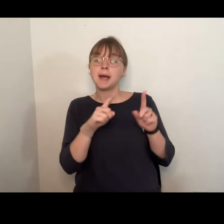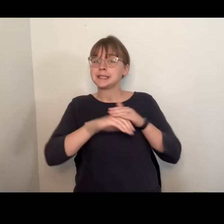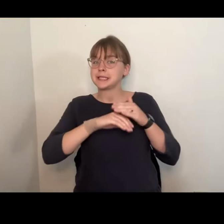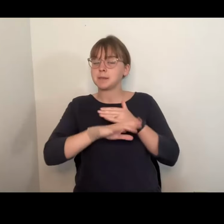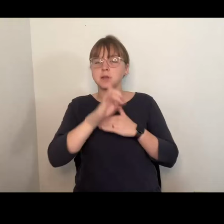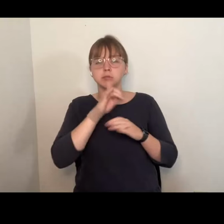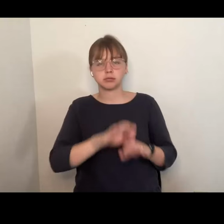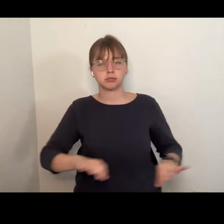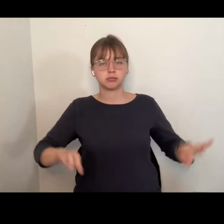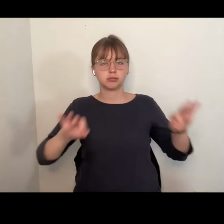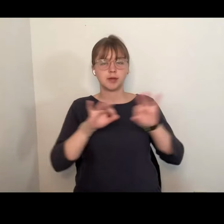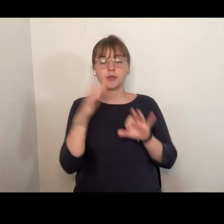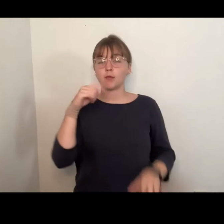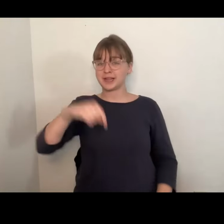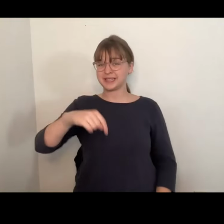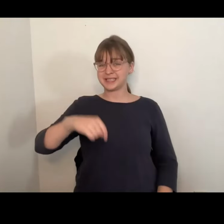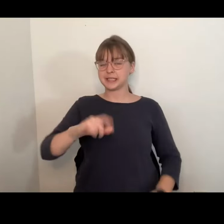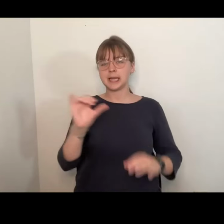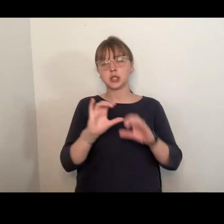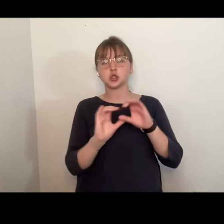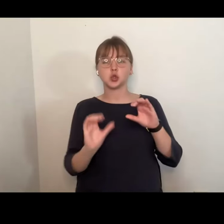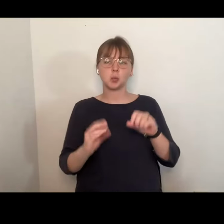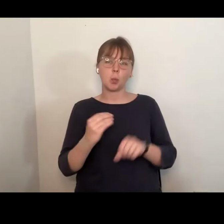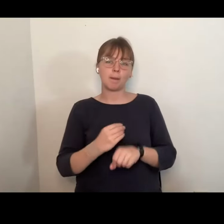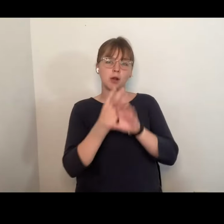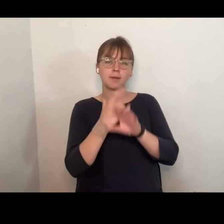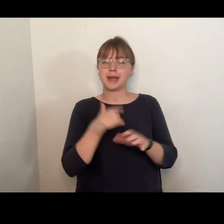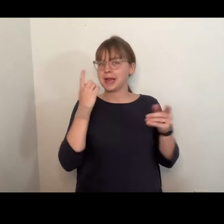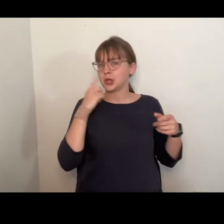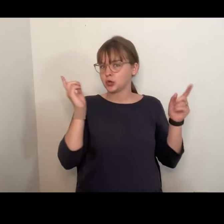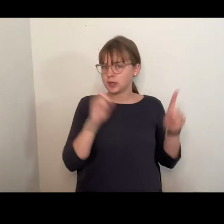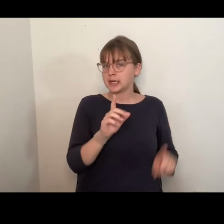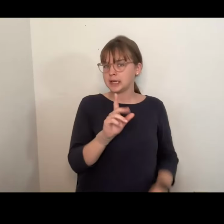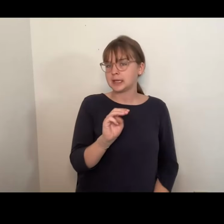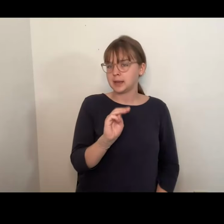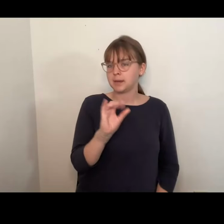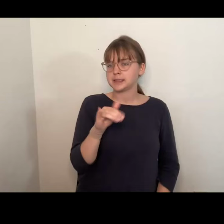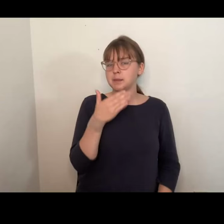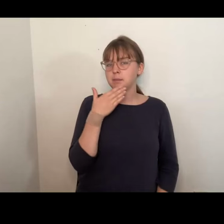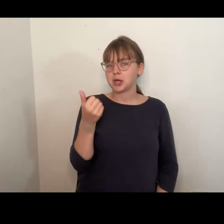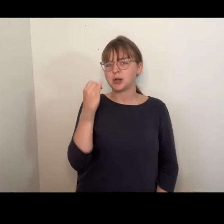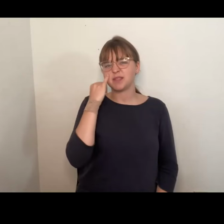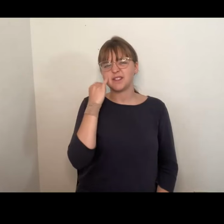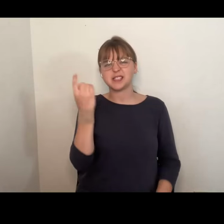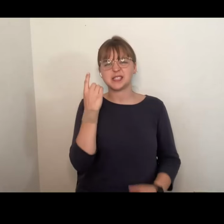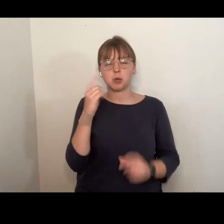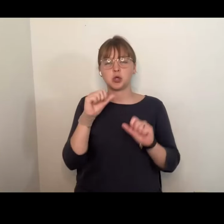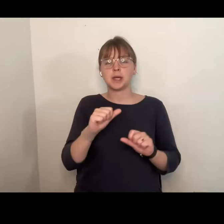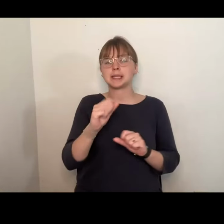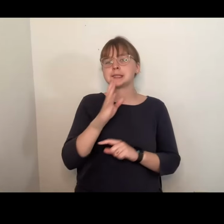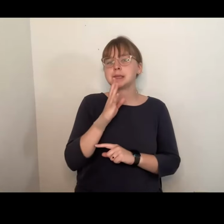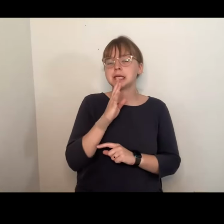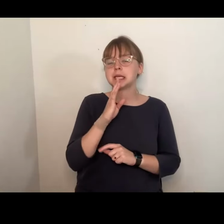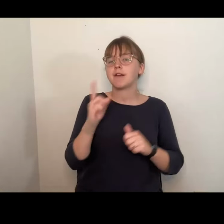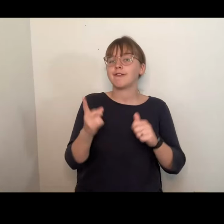give webinars. I totally agree with you, Kim. It is better if we can have somebody also working with us